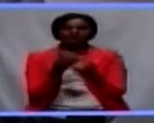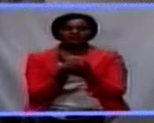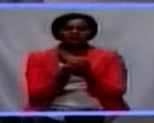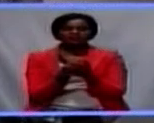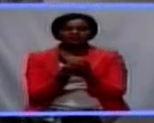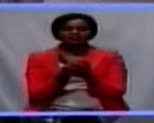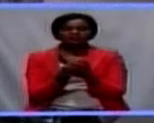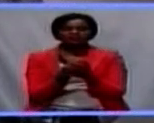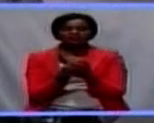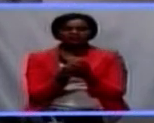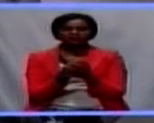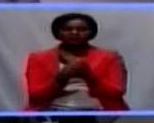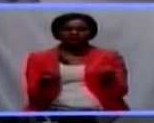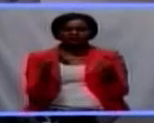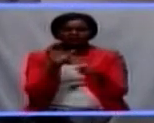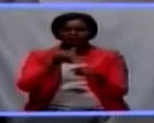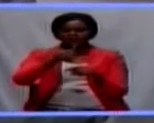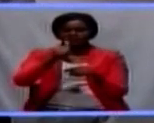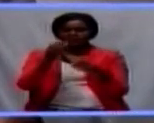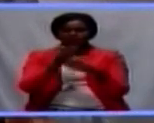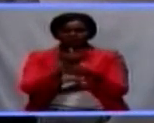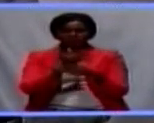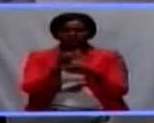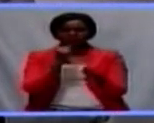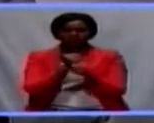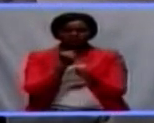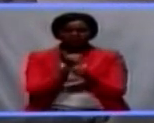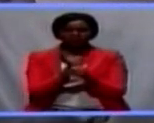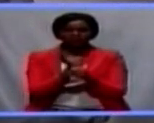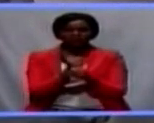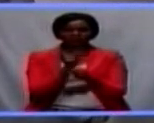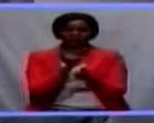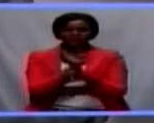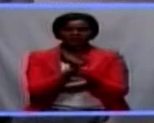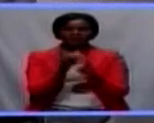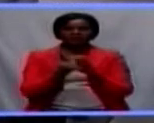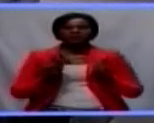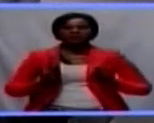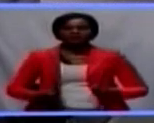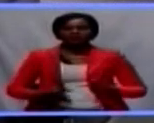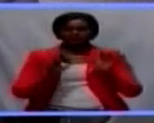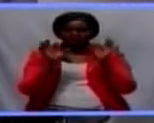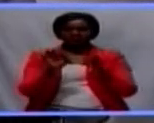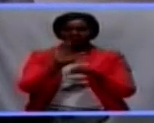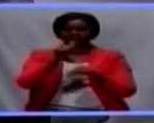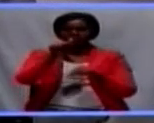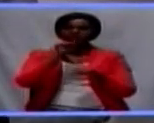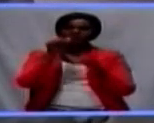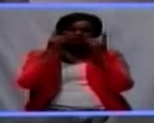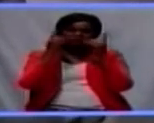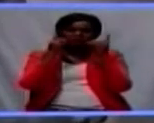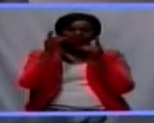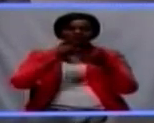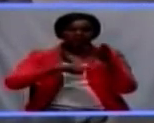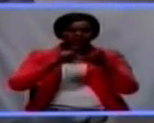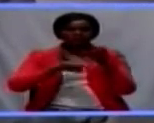doing a business on the side, you are employed, you want to put that money in your personal account, you don't declare any tax at all. You know, it's